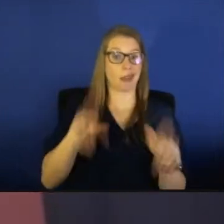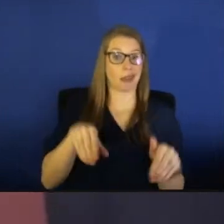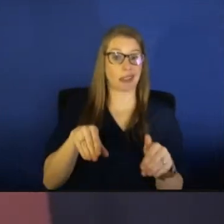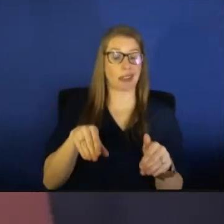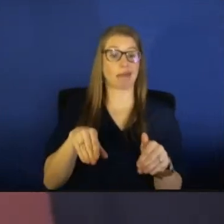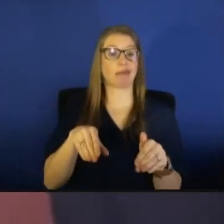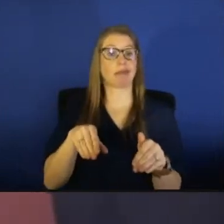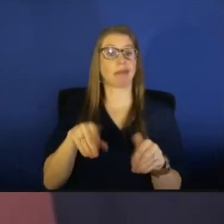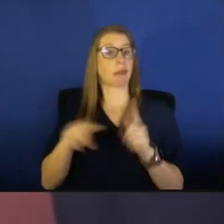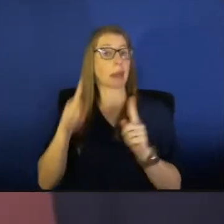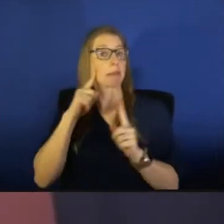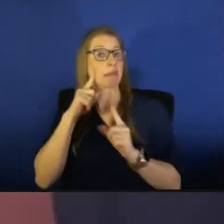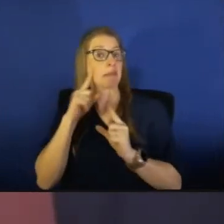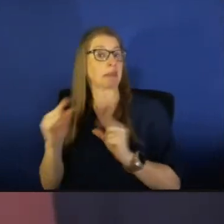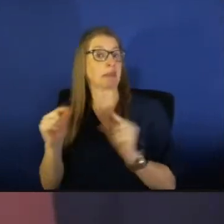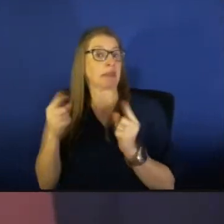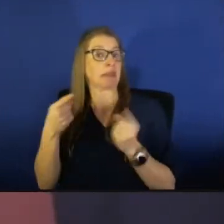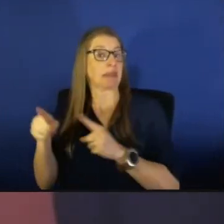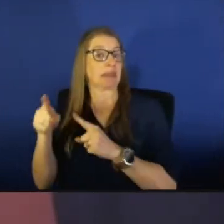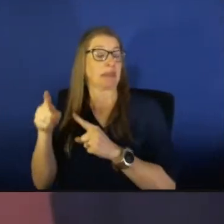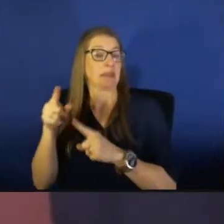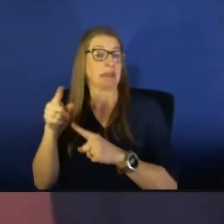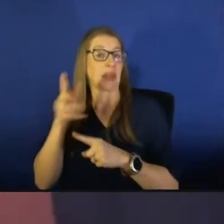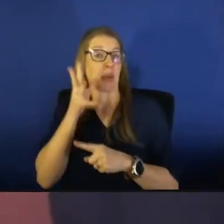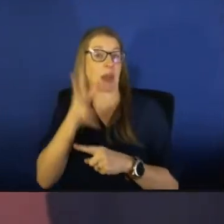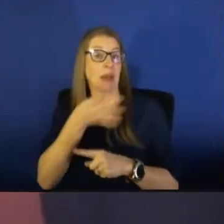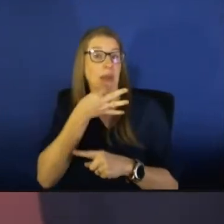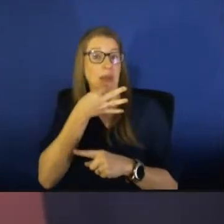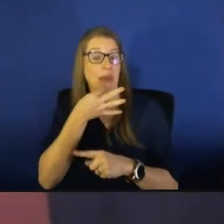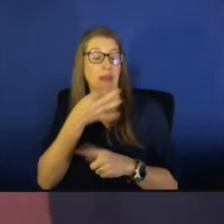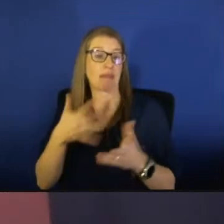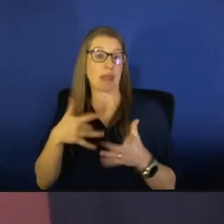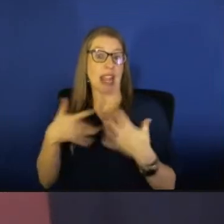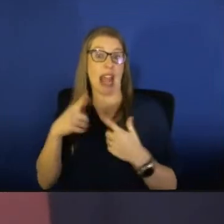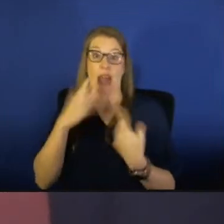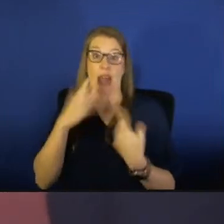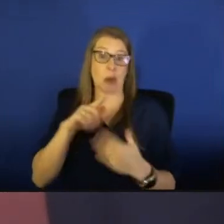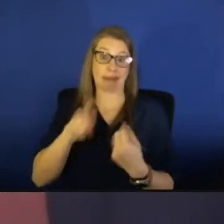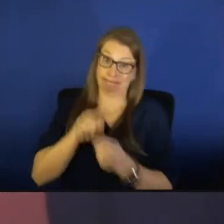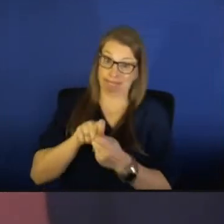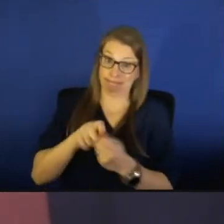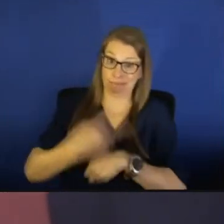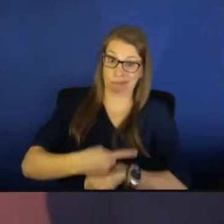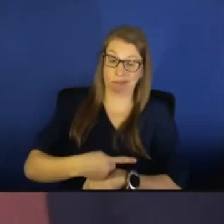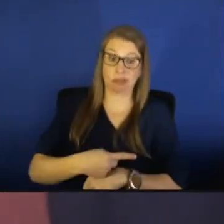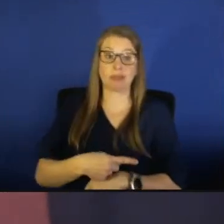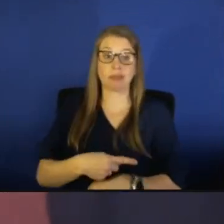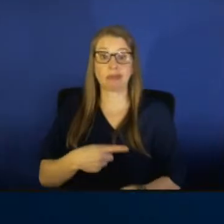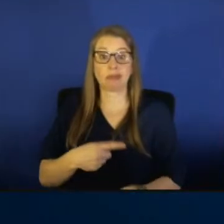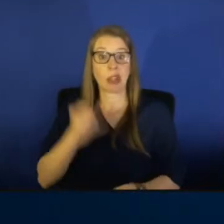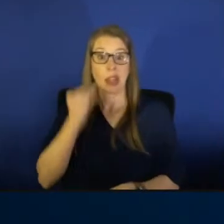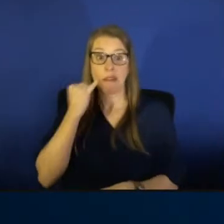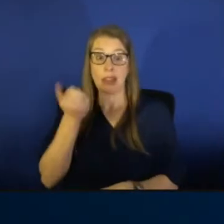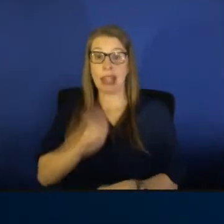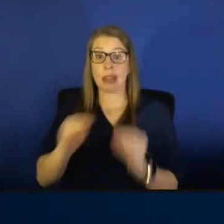are hearing that that's going to happen, and we're pretty excited about that. Yes. I don't know if the other gentleman, if you've got any more information than I do, but that's the latest I